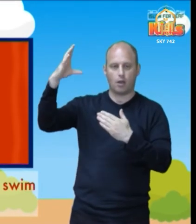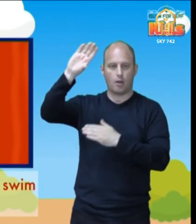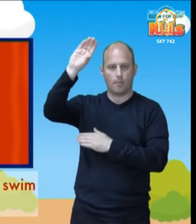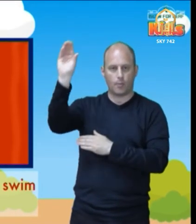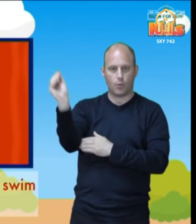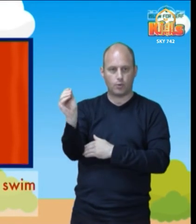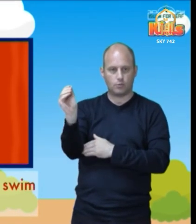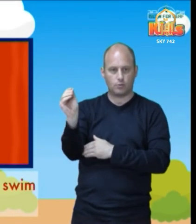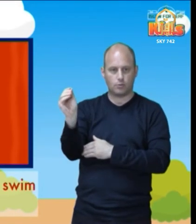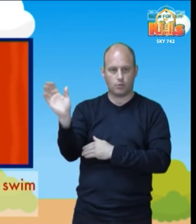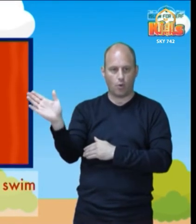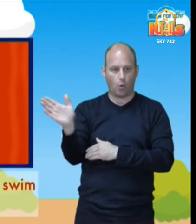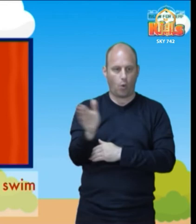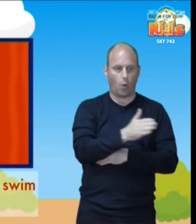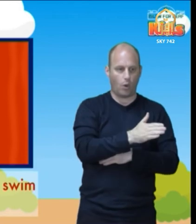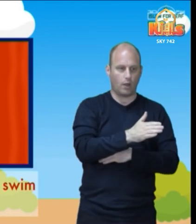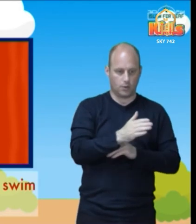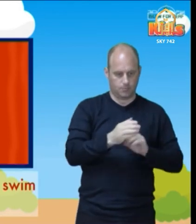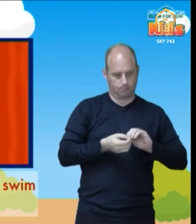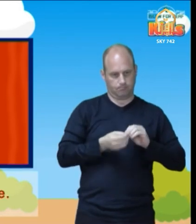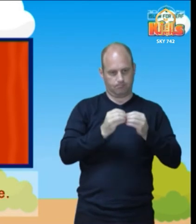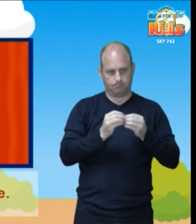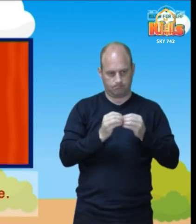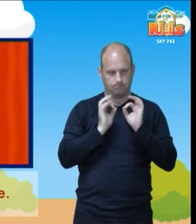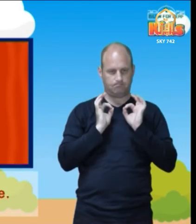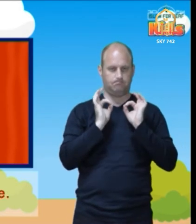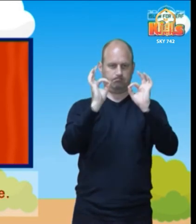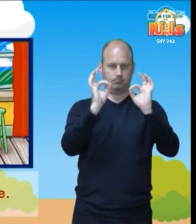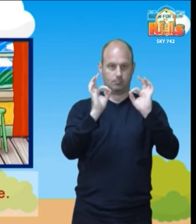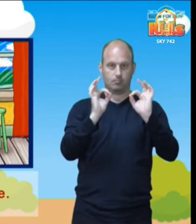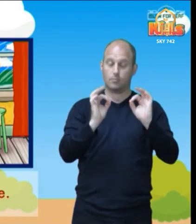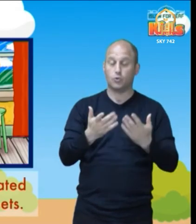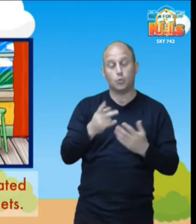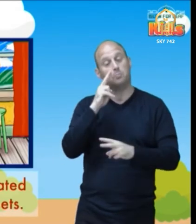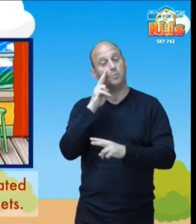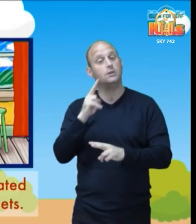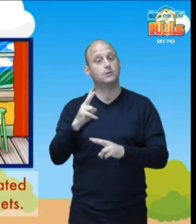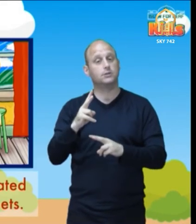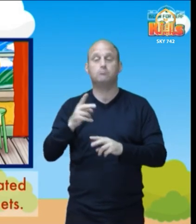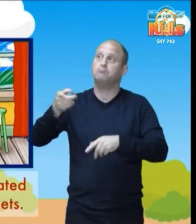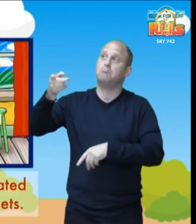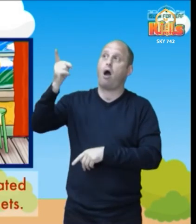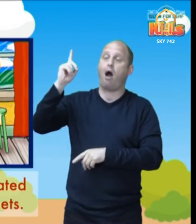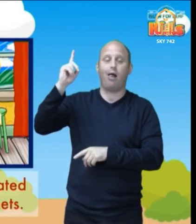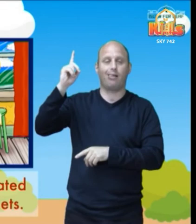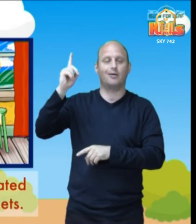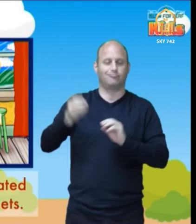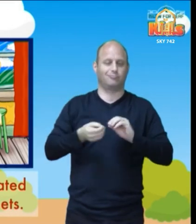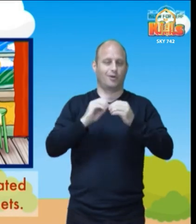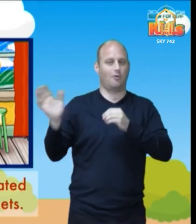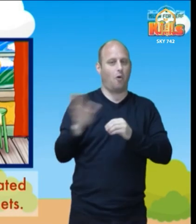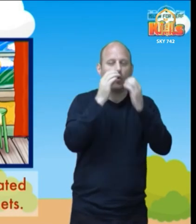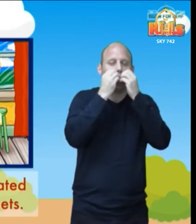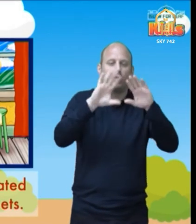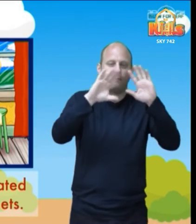moon. All swim along, each in its rounded course. So you see, kids, Allah created all